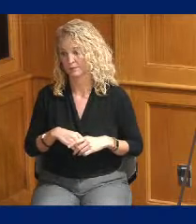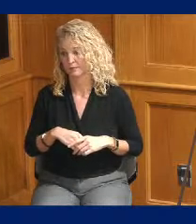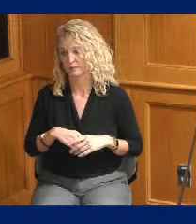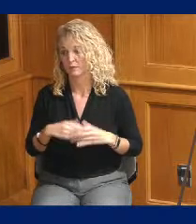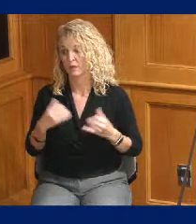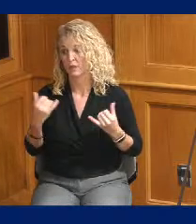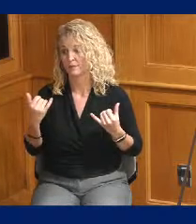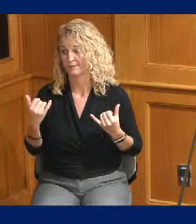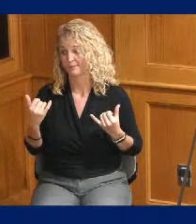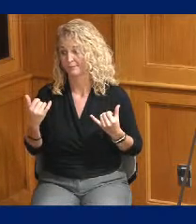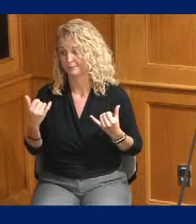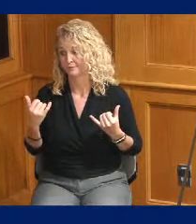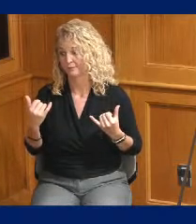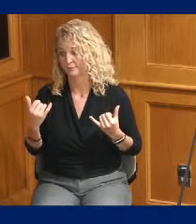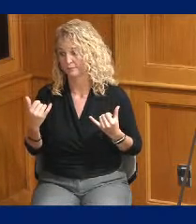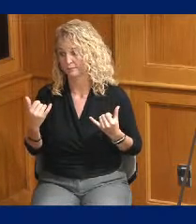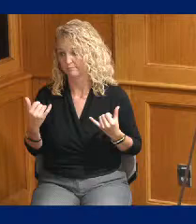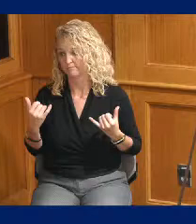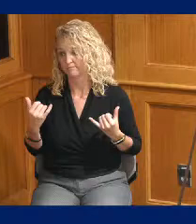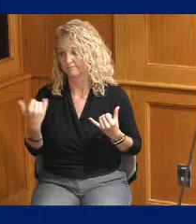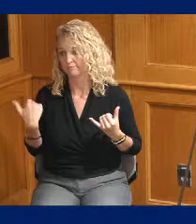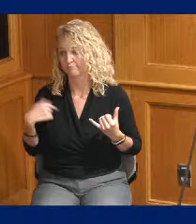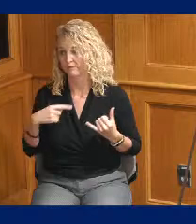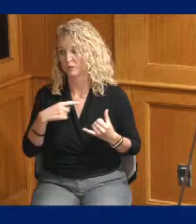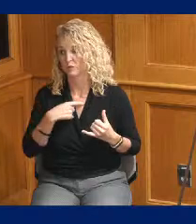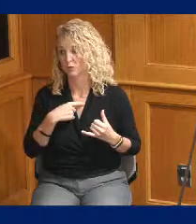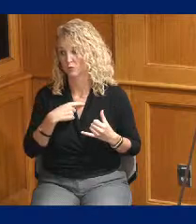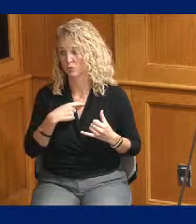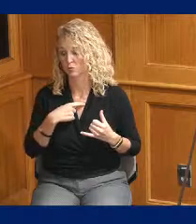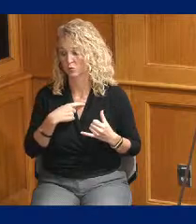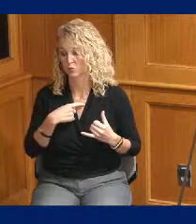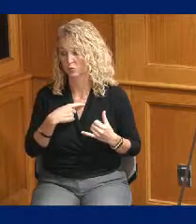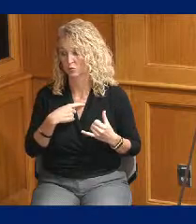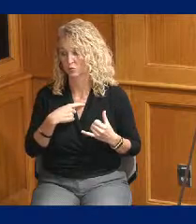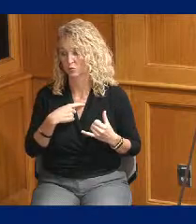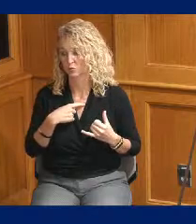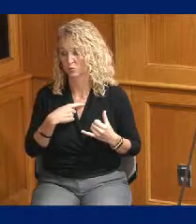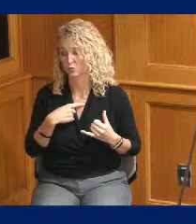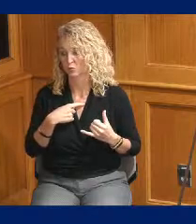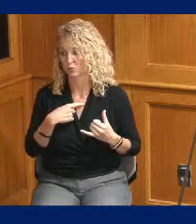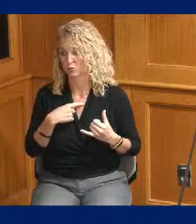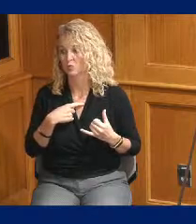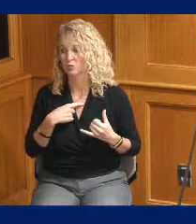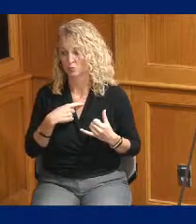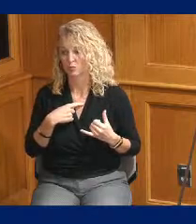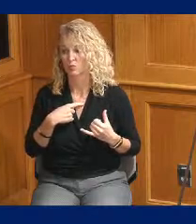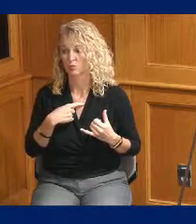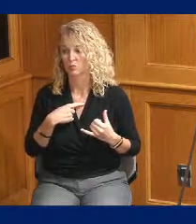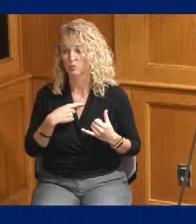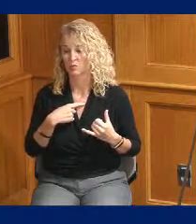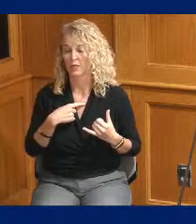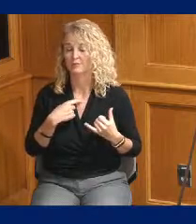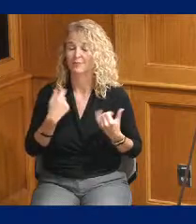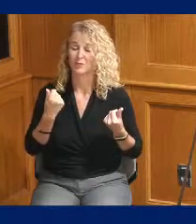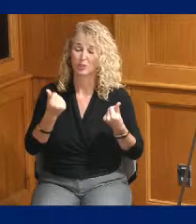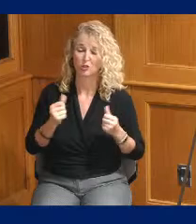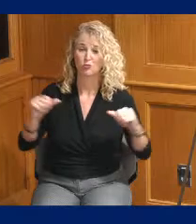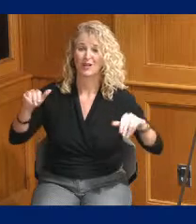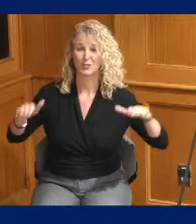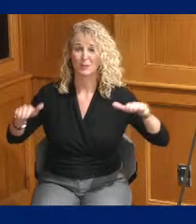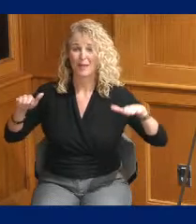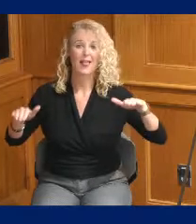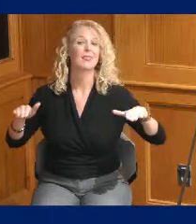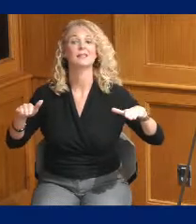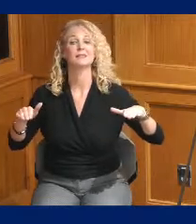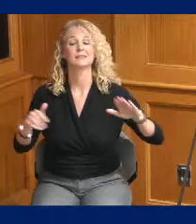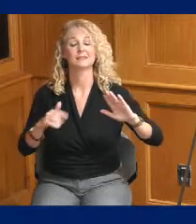So taking all of those factors into account, and we are also attempting to balance,